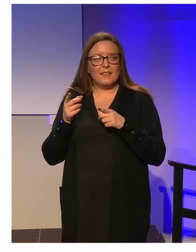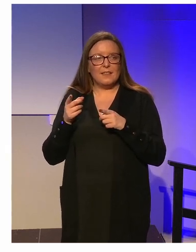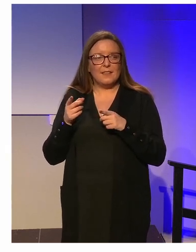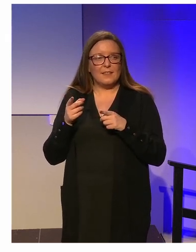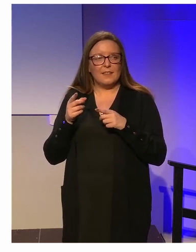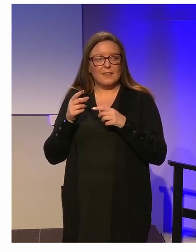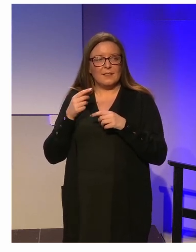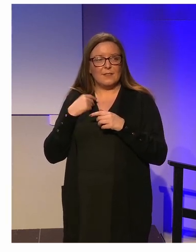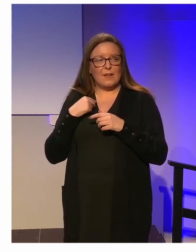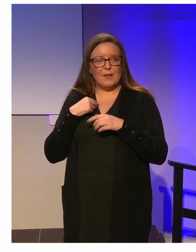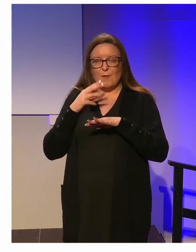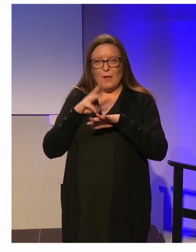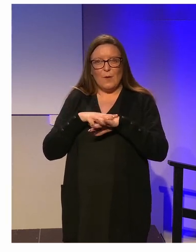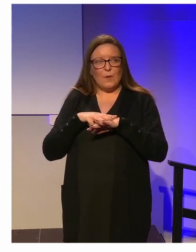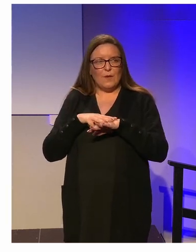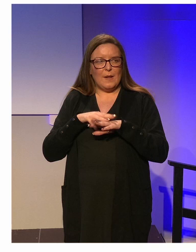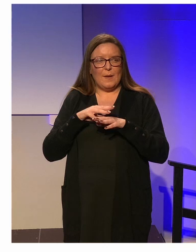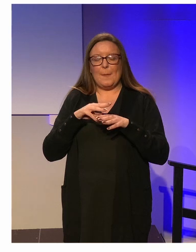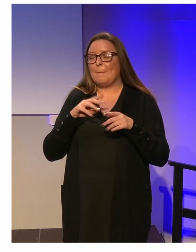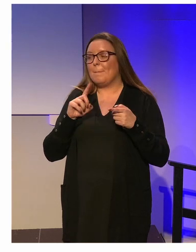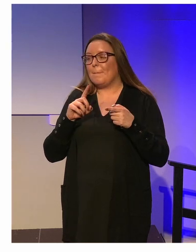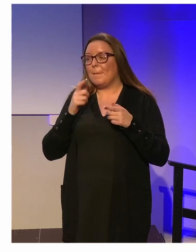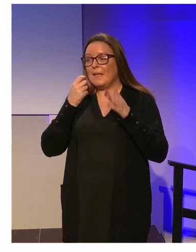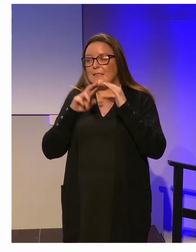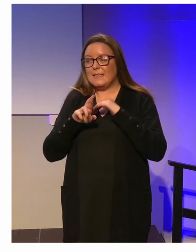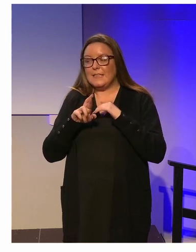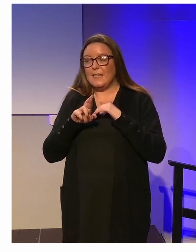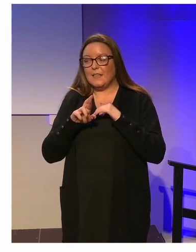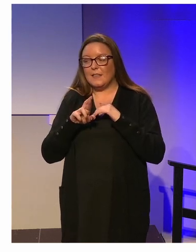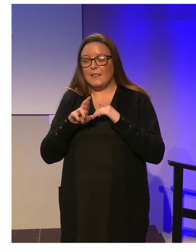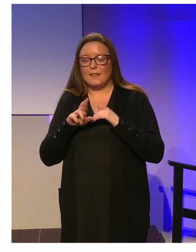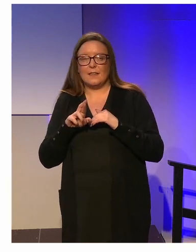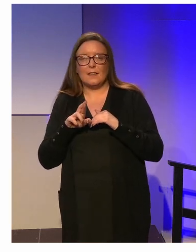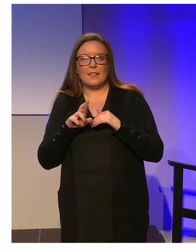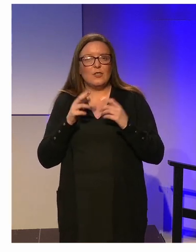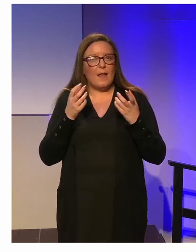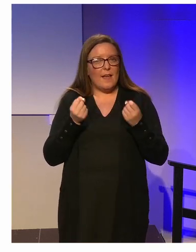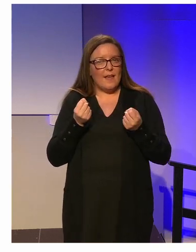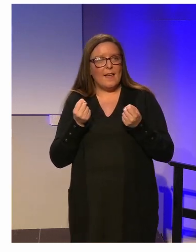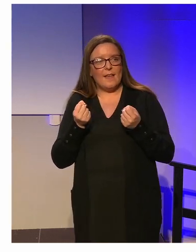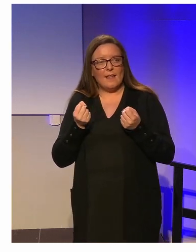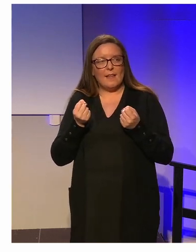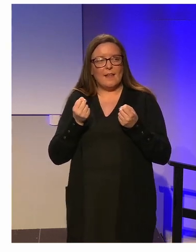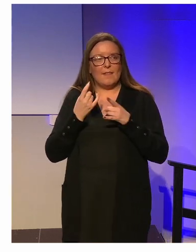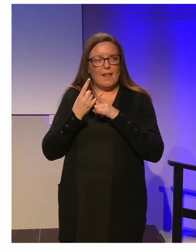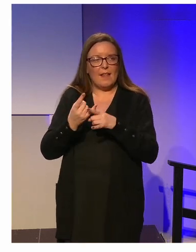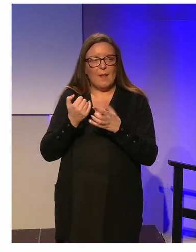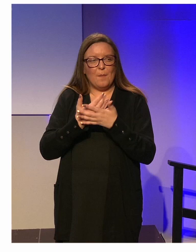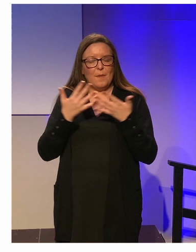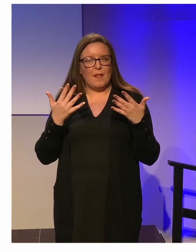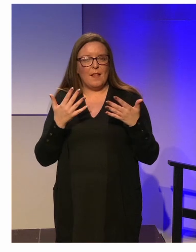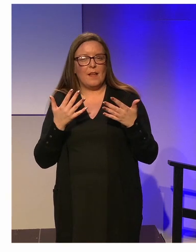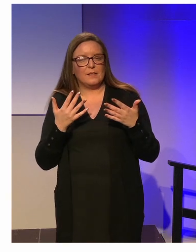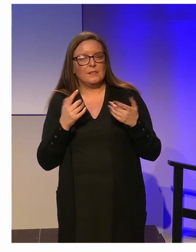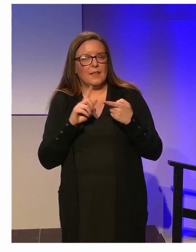very welcoming. Teachers, they have a very good relationship with the students, which helps a lot because we can be very